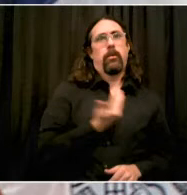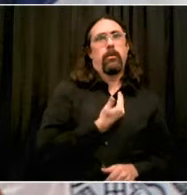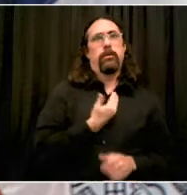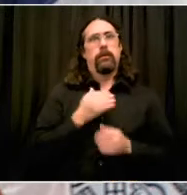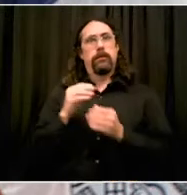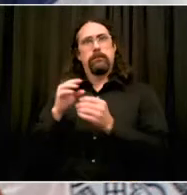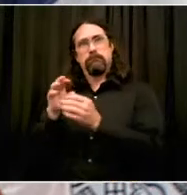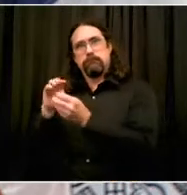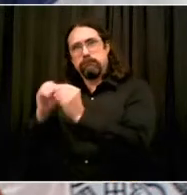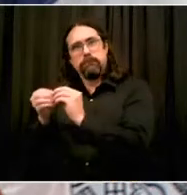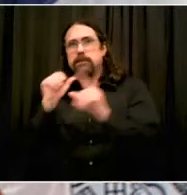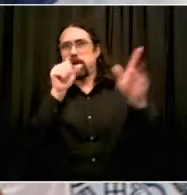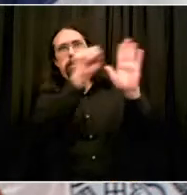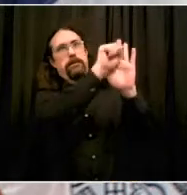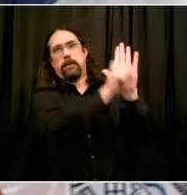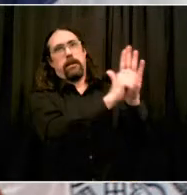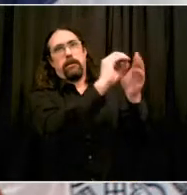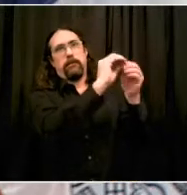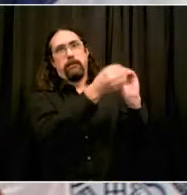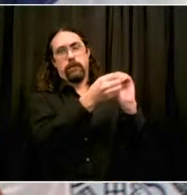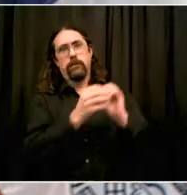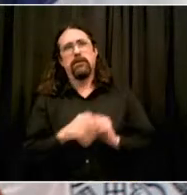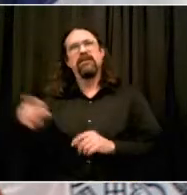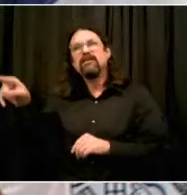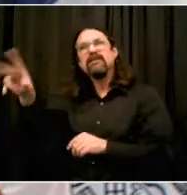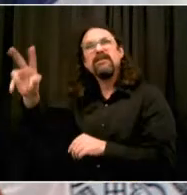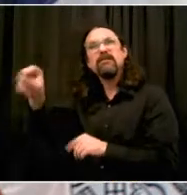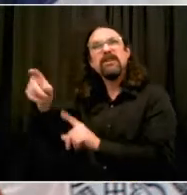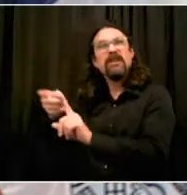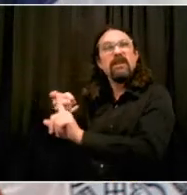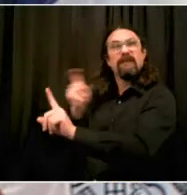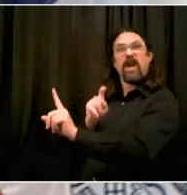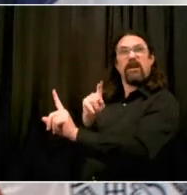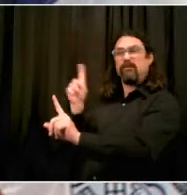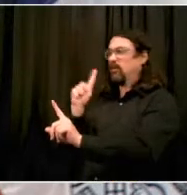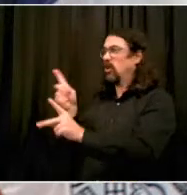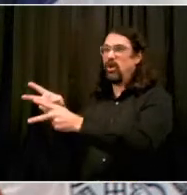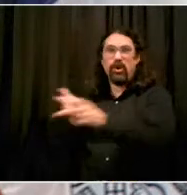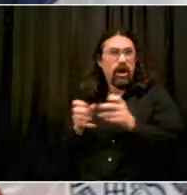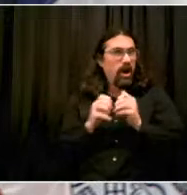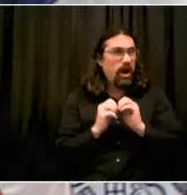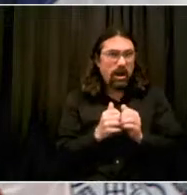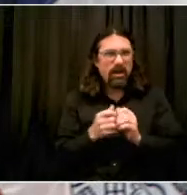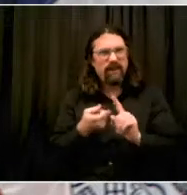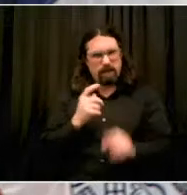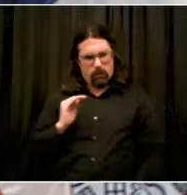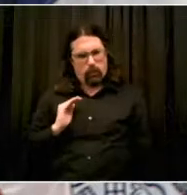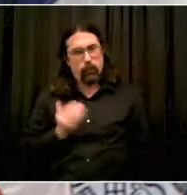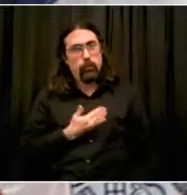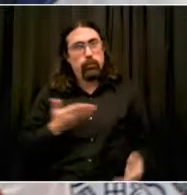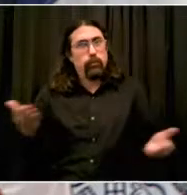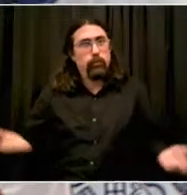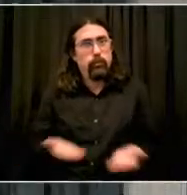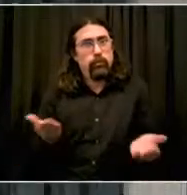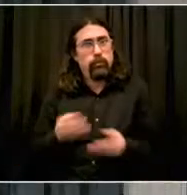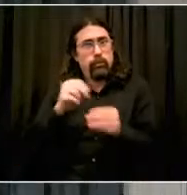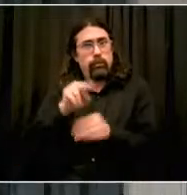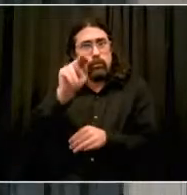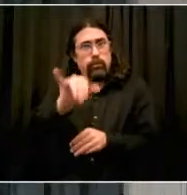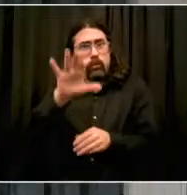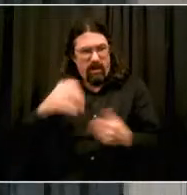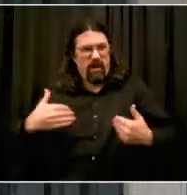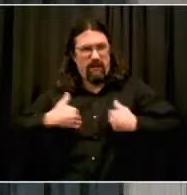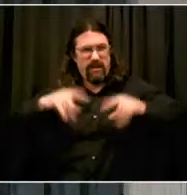state understands that. And we all have communicated, and they understand that's the approach that we're taking. Go ahead, Commissioner. Thank you,